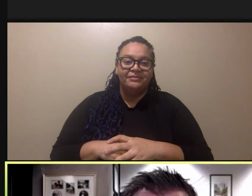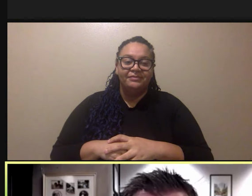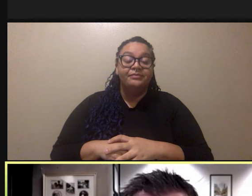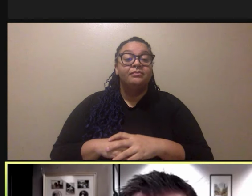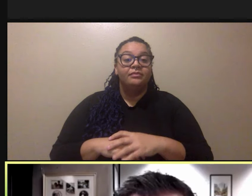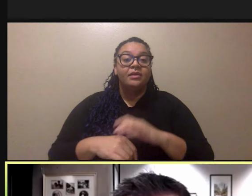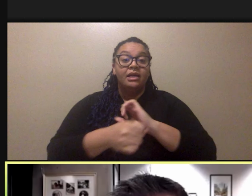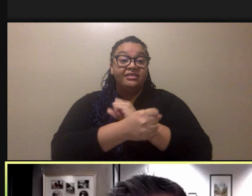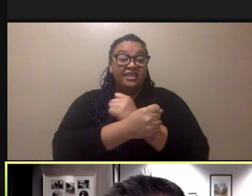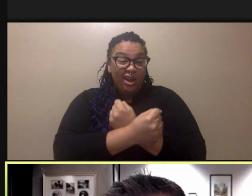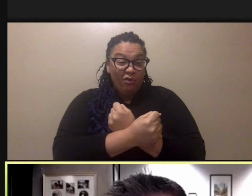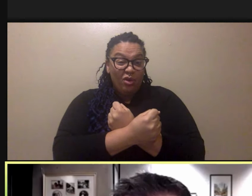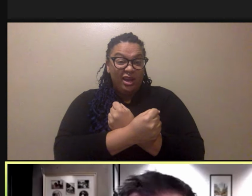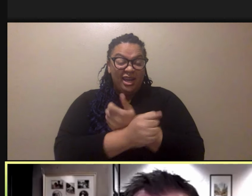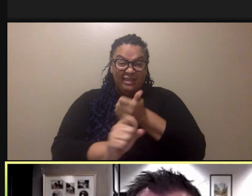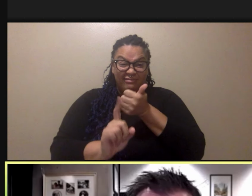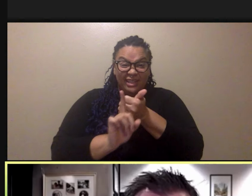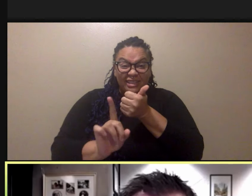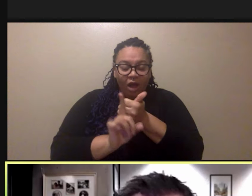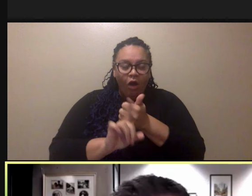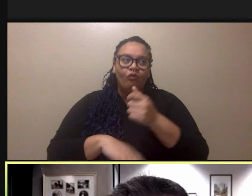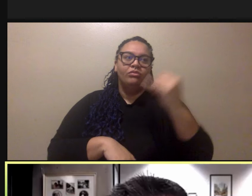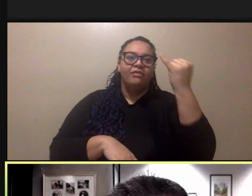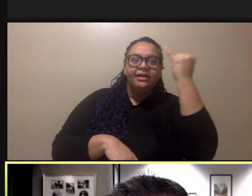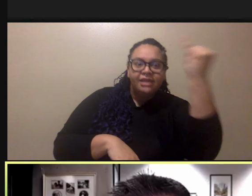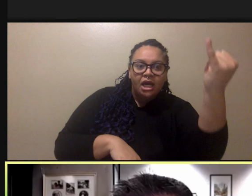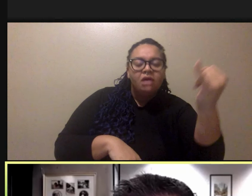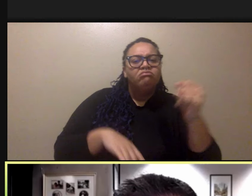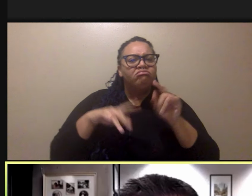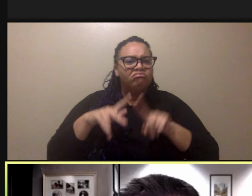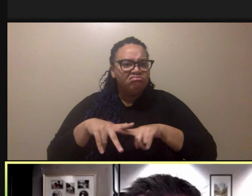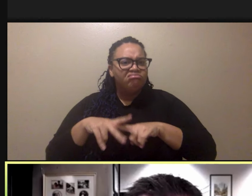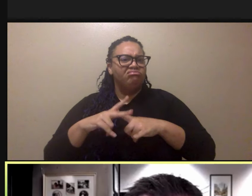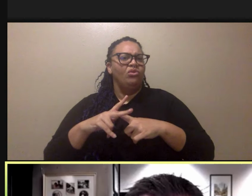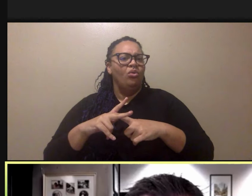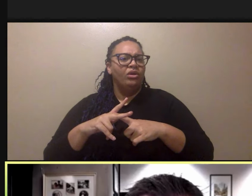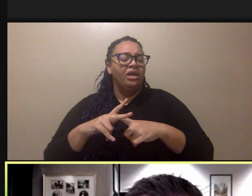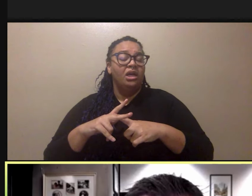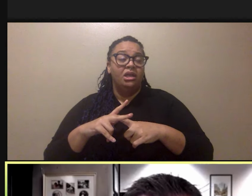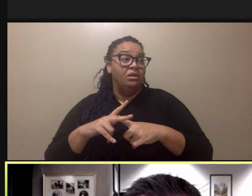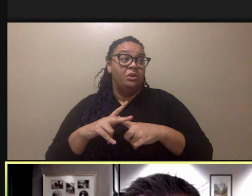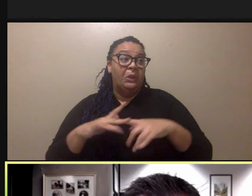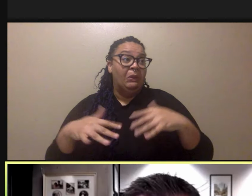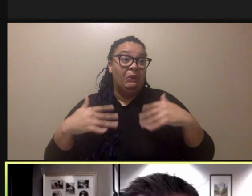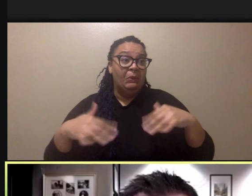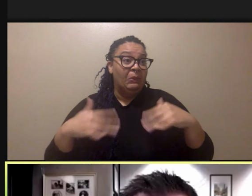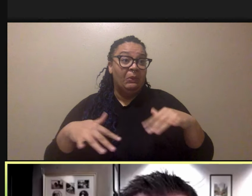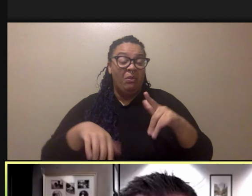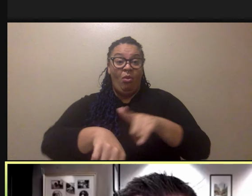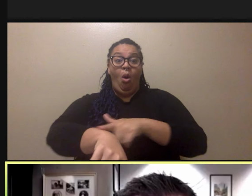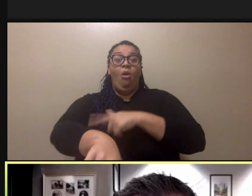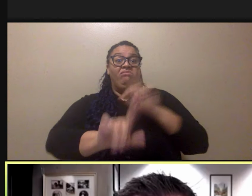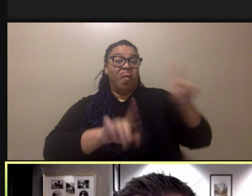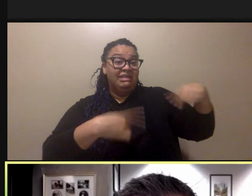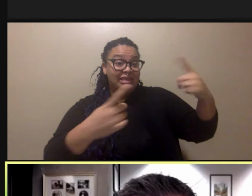slavery as an institution or as an idea existed almost as long as human